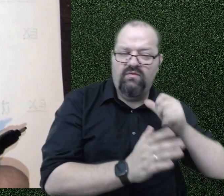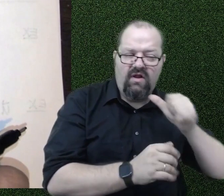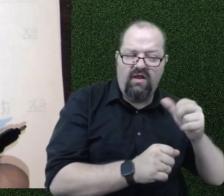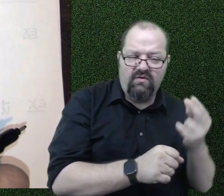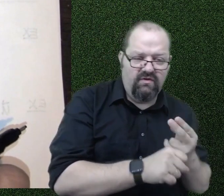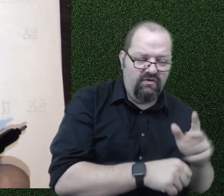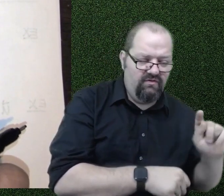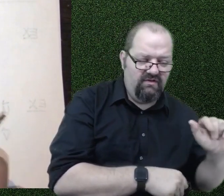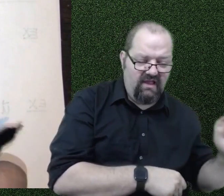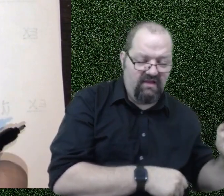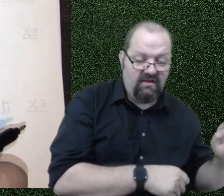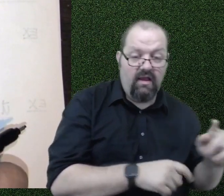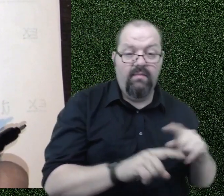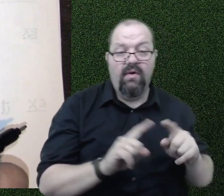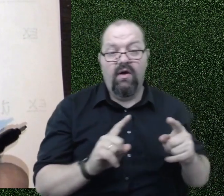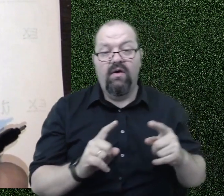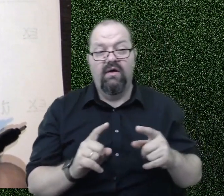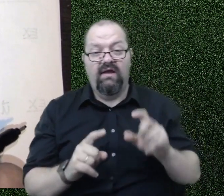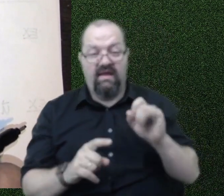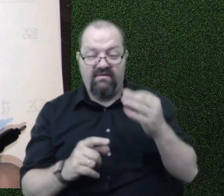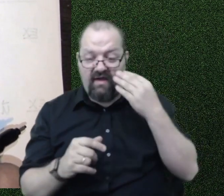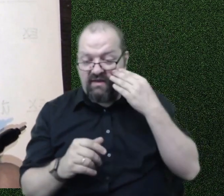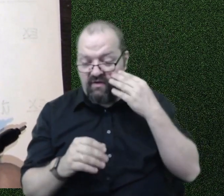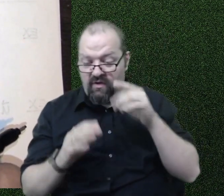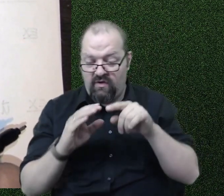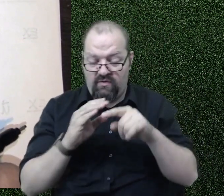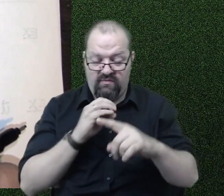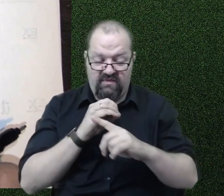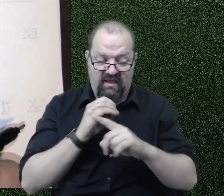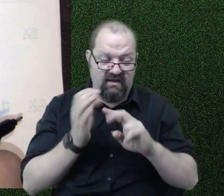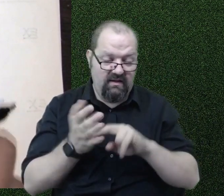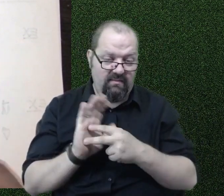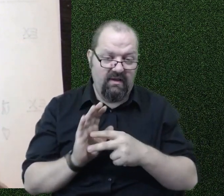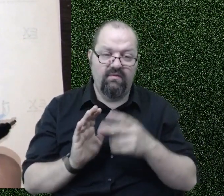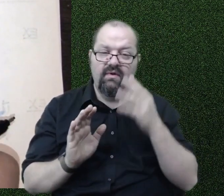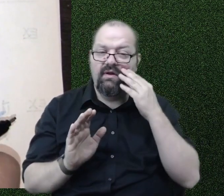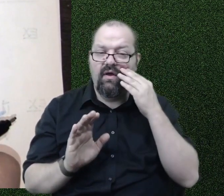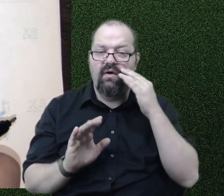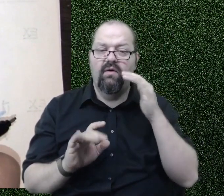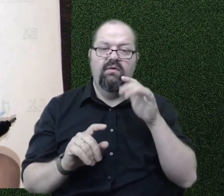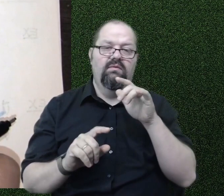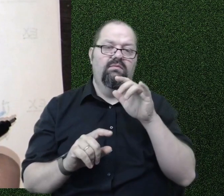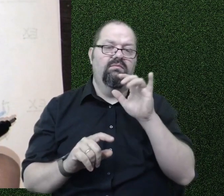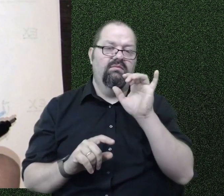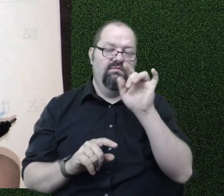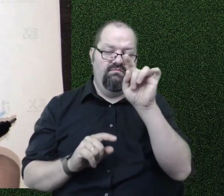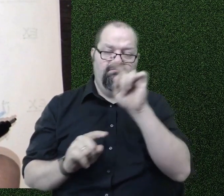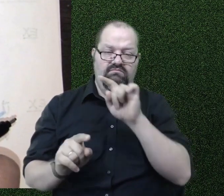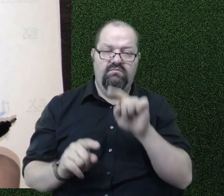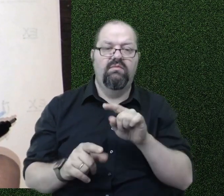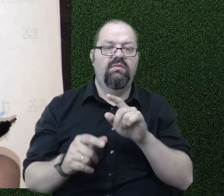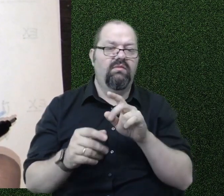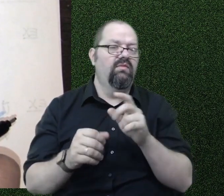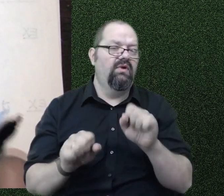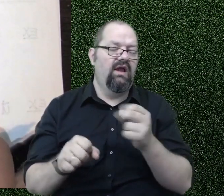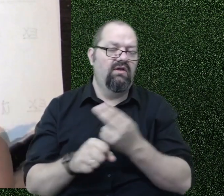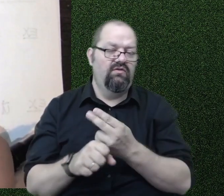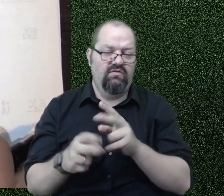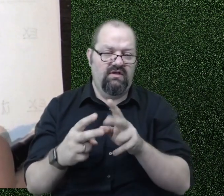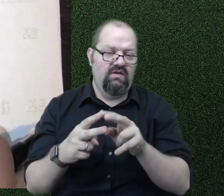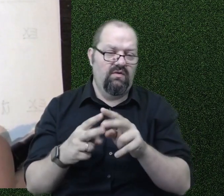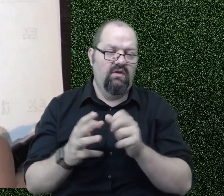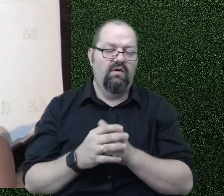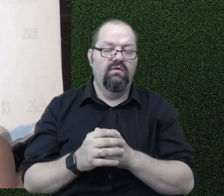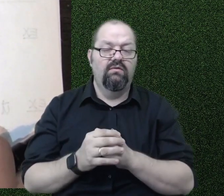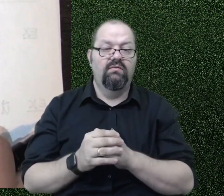If I know theta is 45 degrees, I know sine of 45 is square root of 2 over 2. That's just a number, as far as we're concerned. And